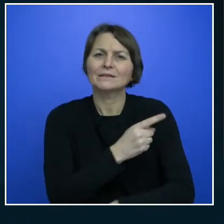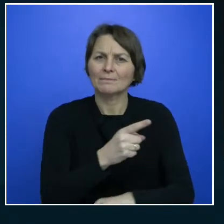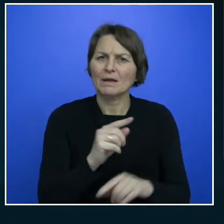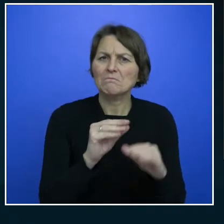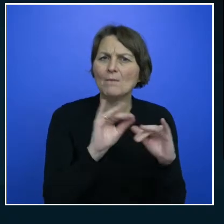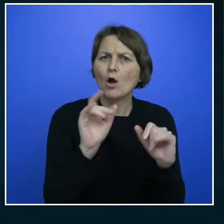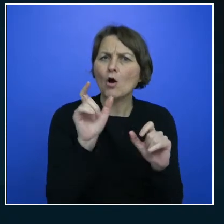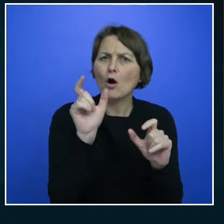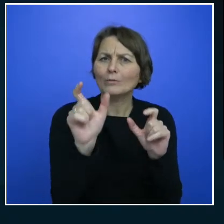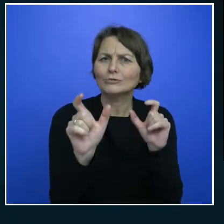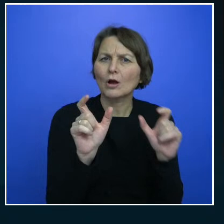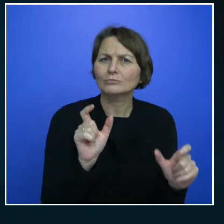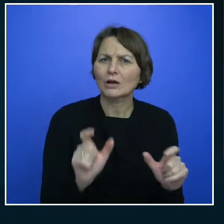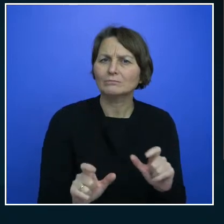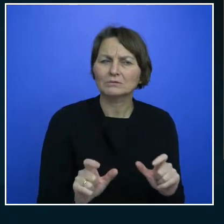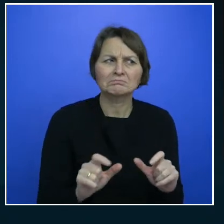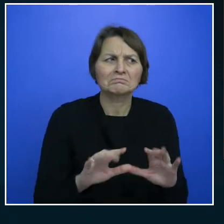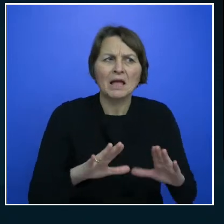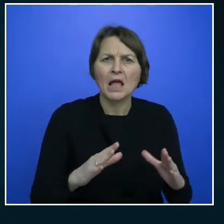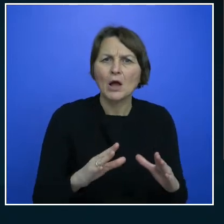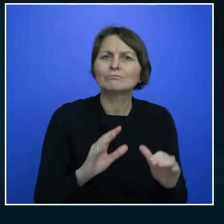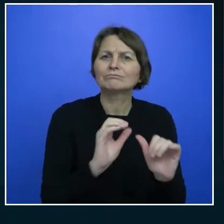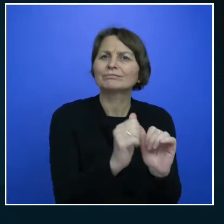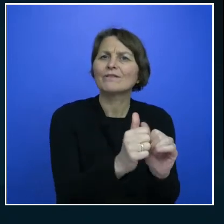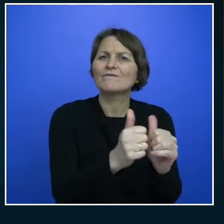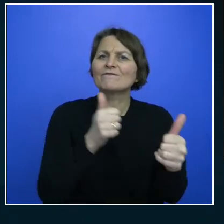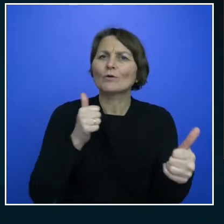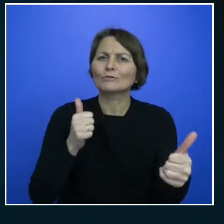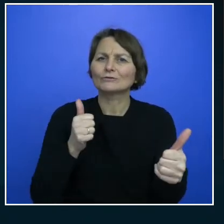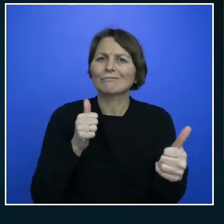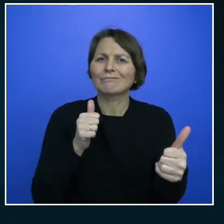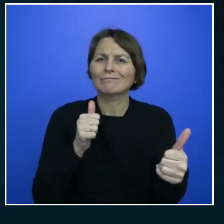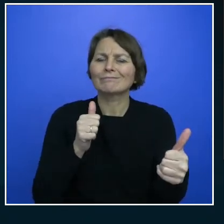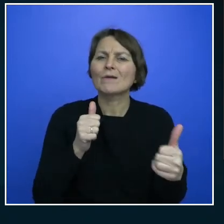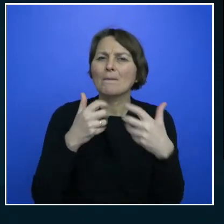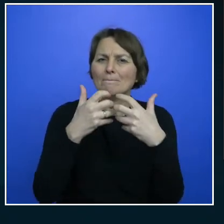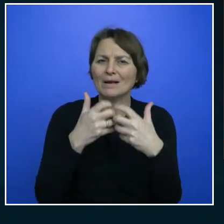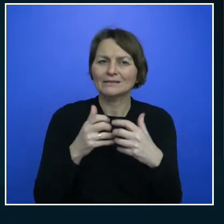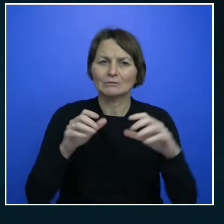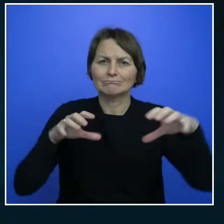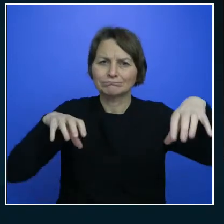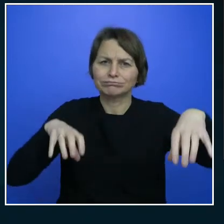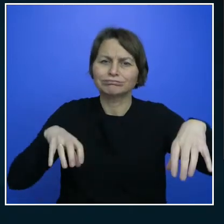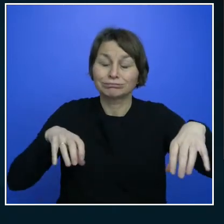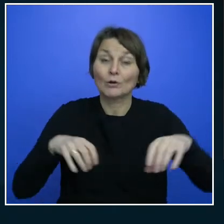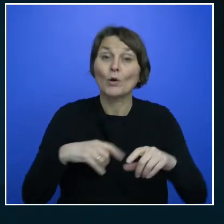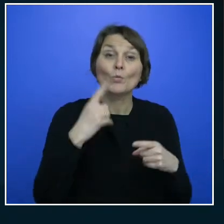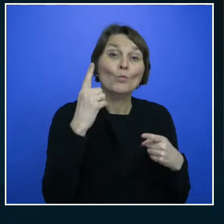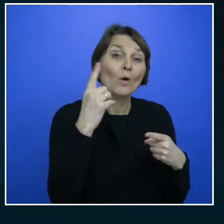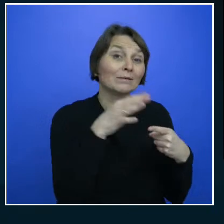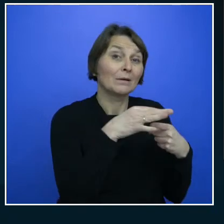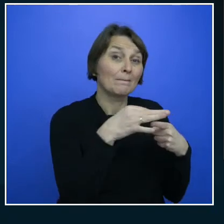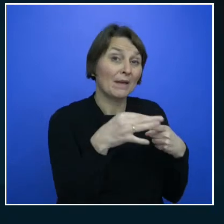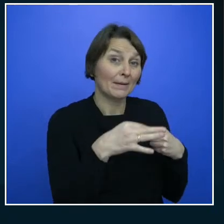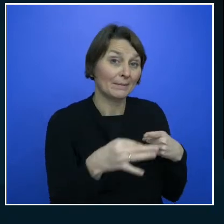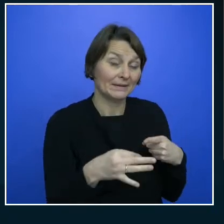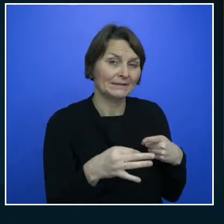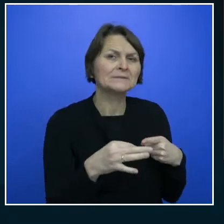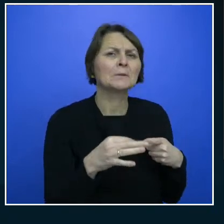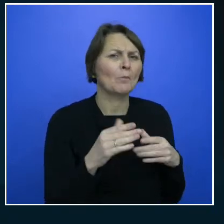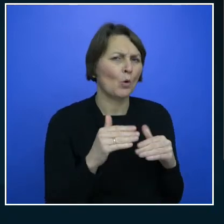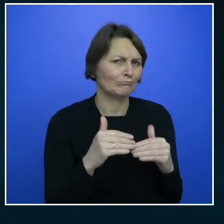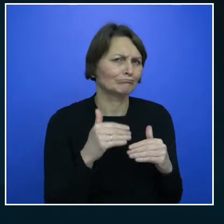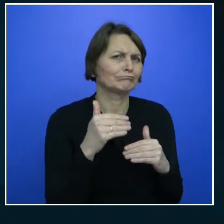a virtual machine. So we just saw the first bicep file with a single object with only one parameter. This is already some more advanced stuff. So as you can